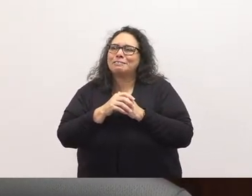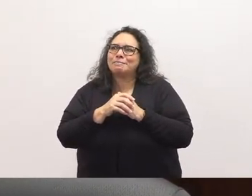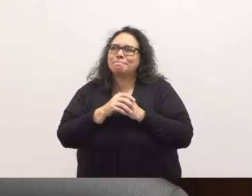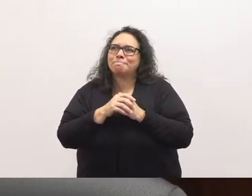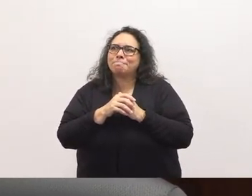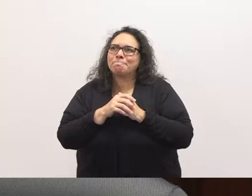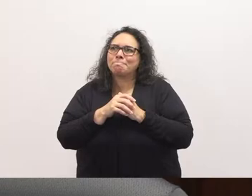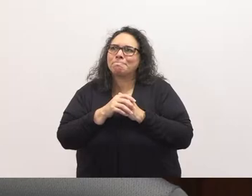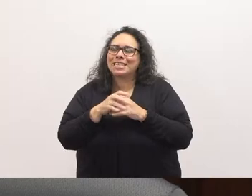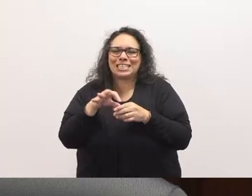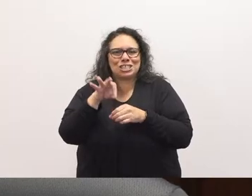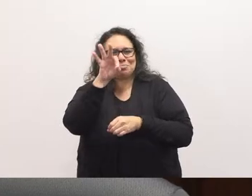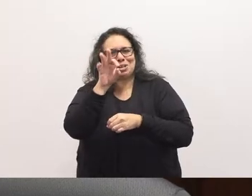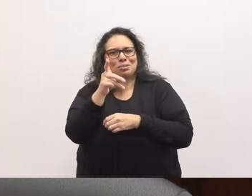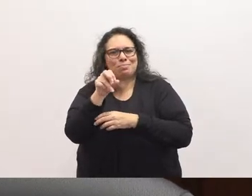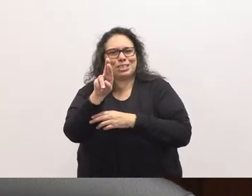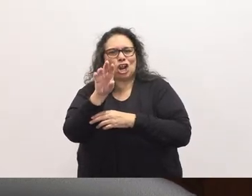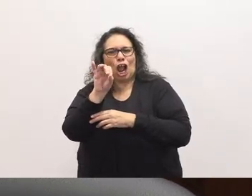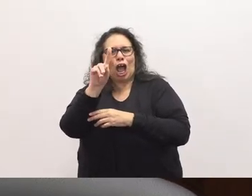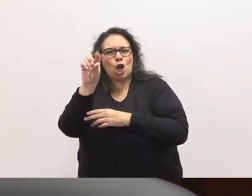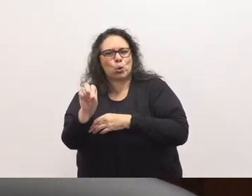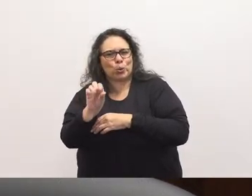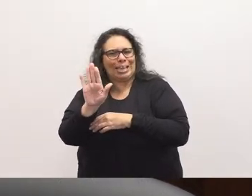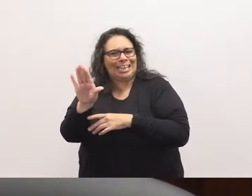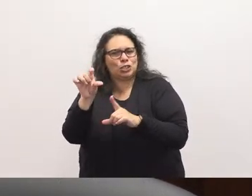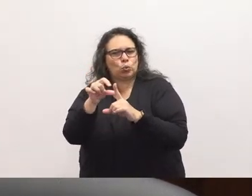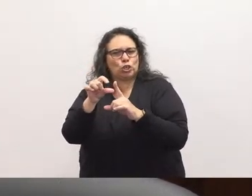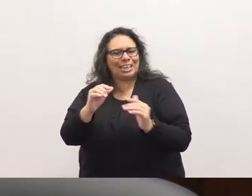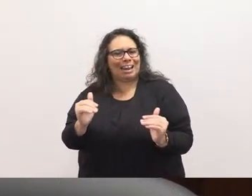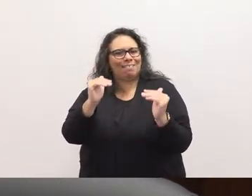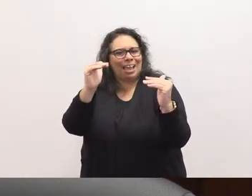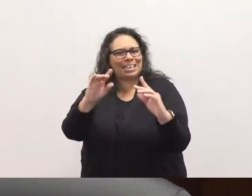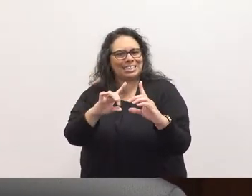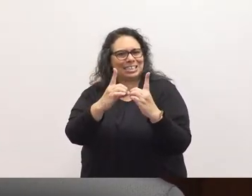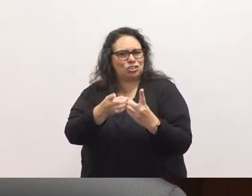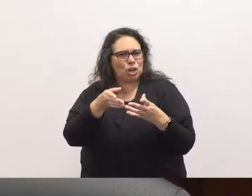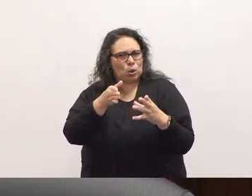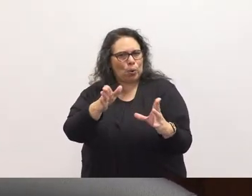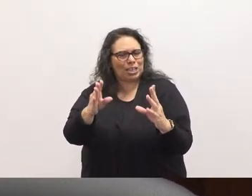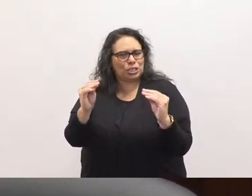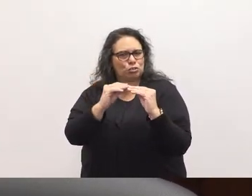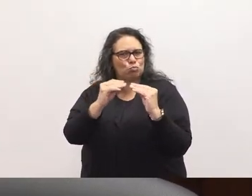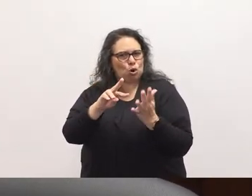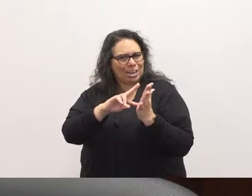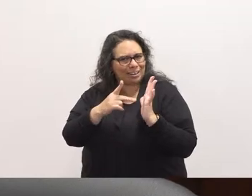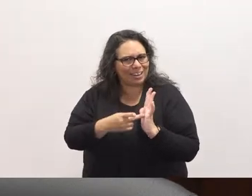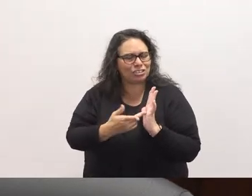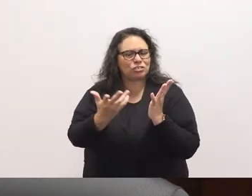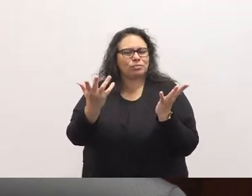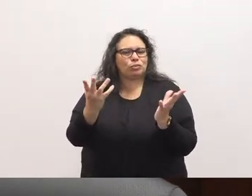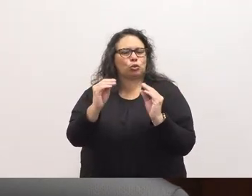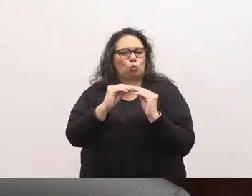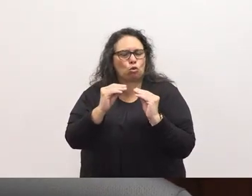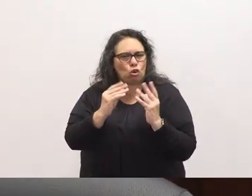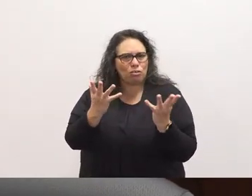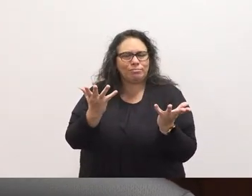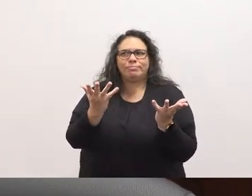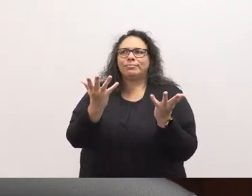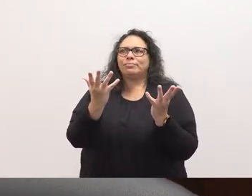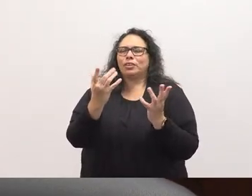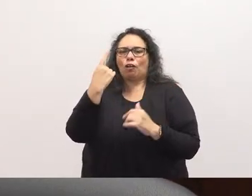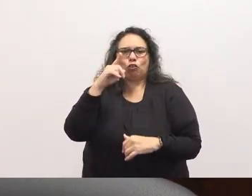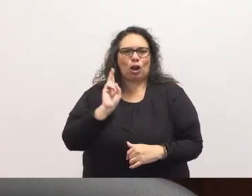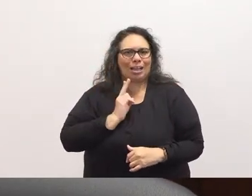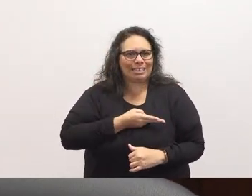in the spirit of Mr. Otto's words, advance the district in a way that's more intentional, more meaningful, more purposeful for us as a